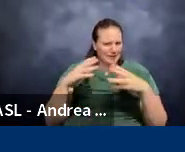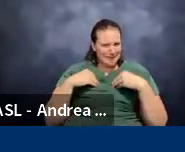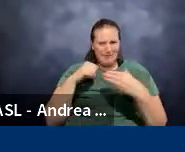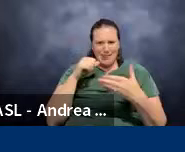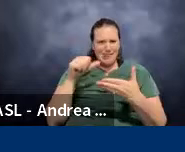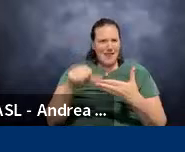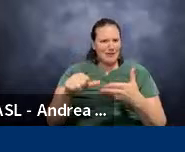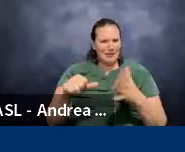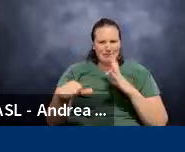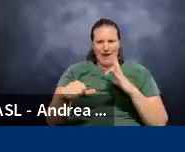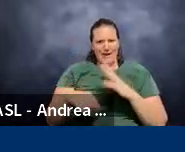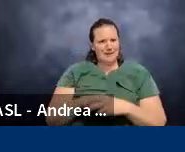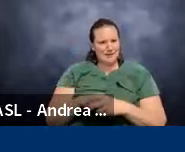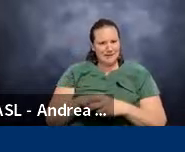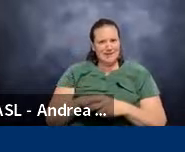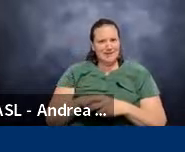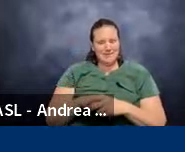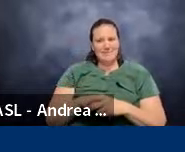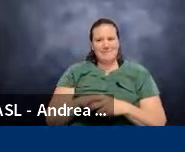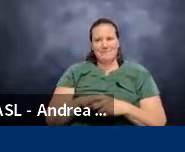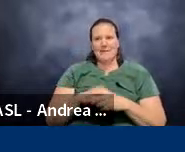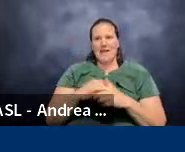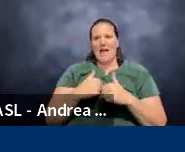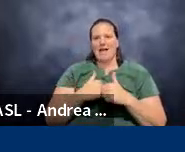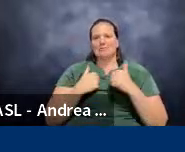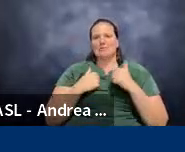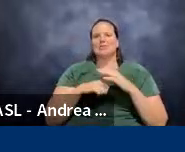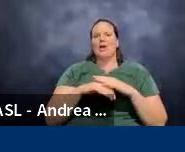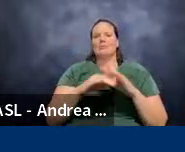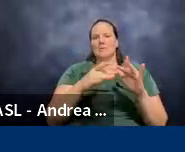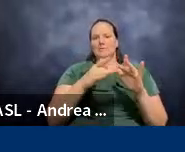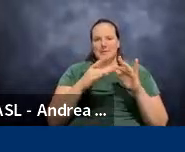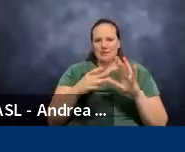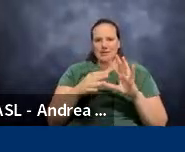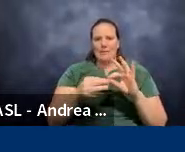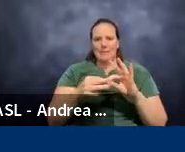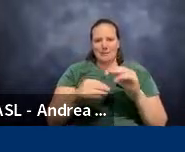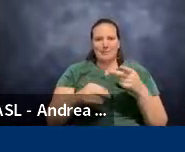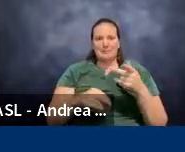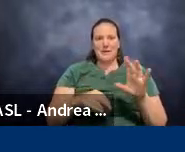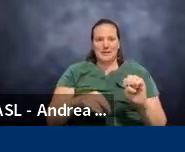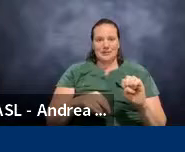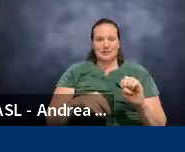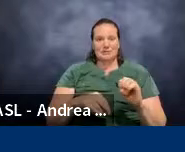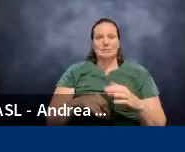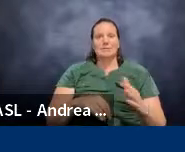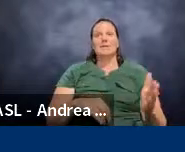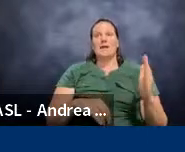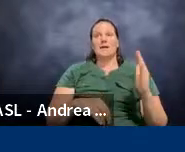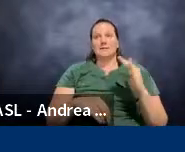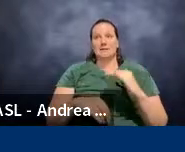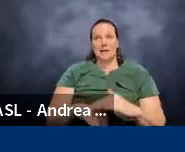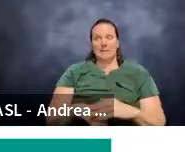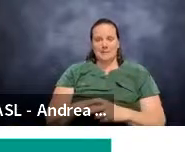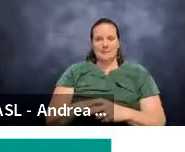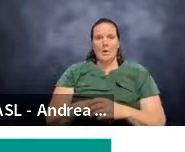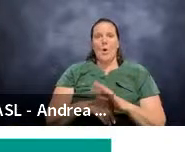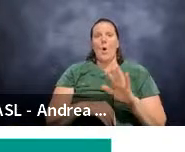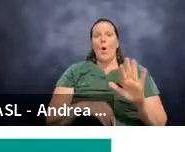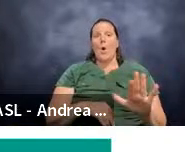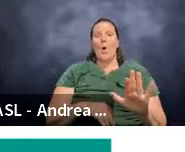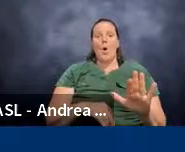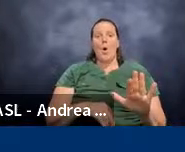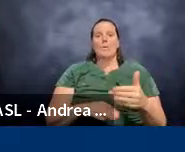you. And our address will be on the website on the comment page. Next slide. Oh, wait,